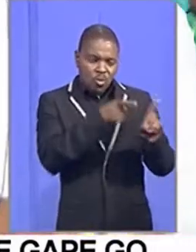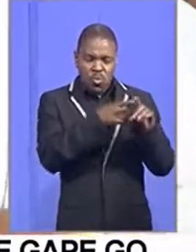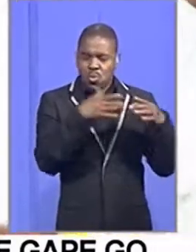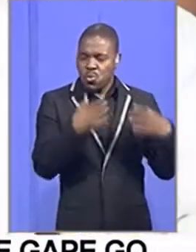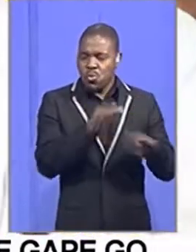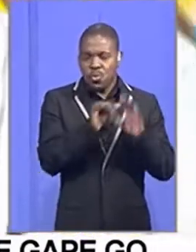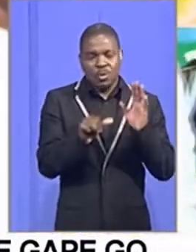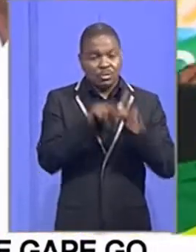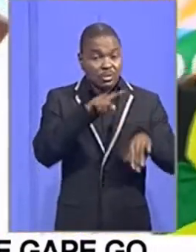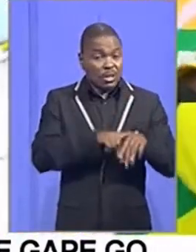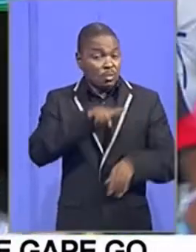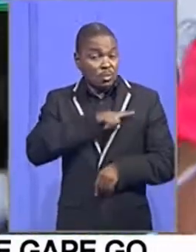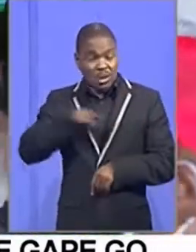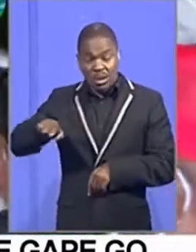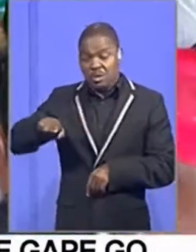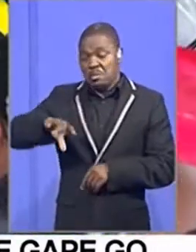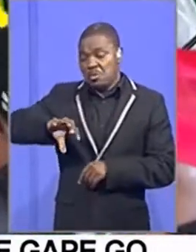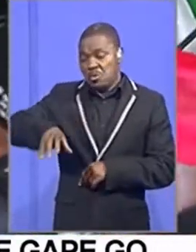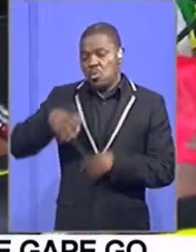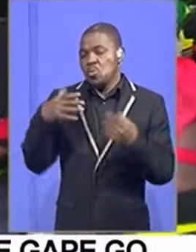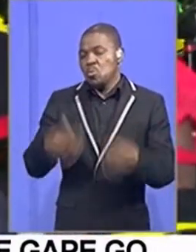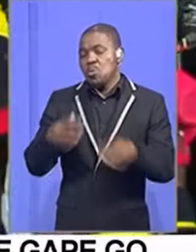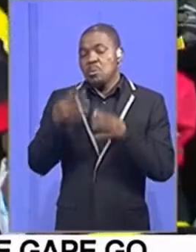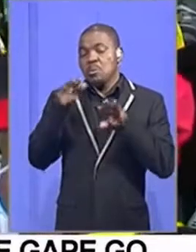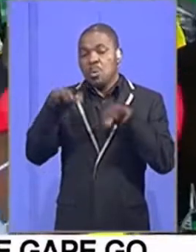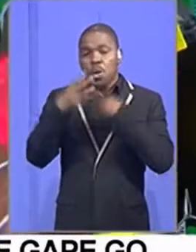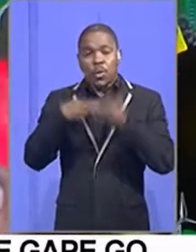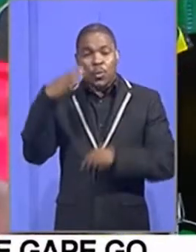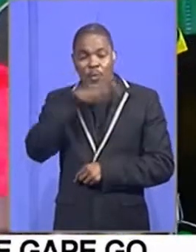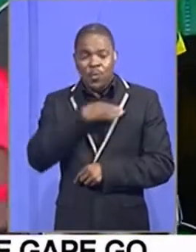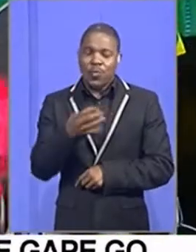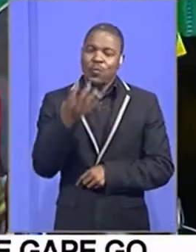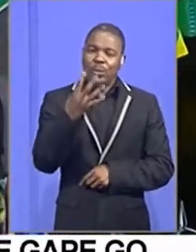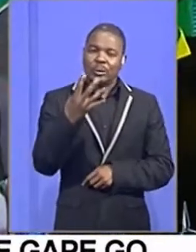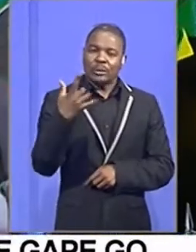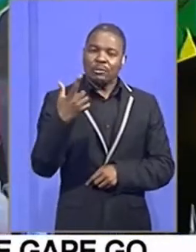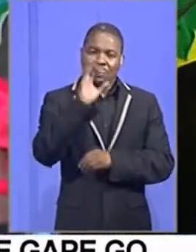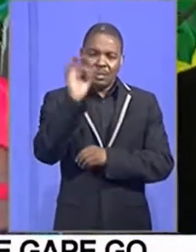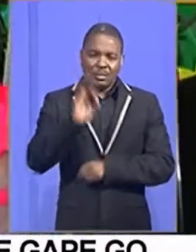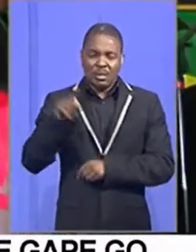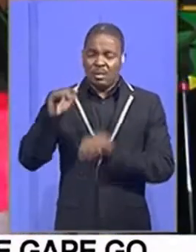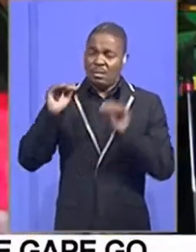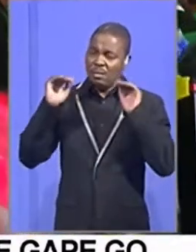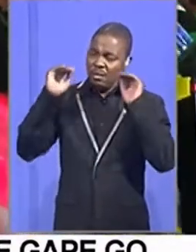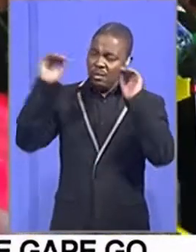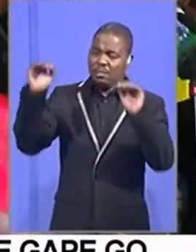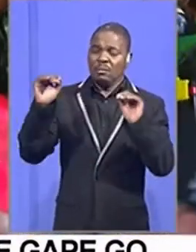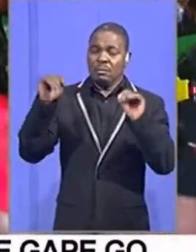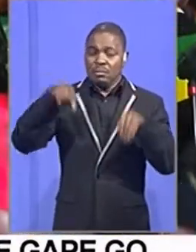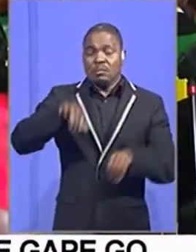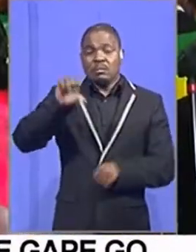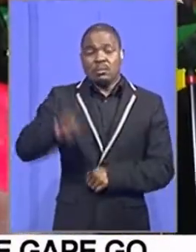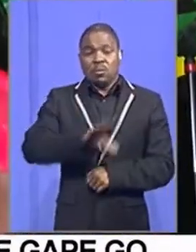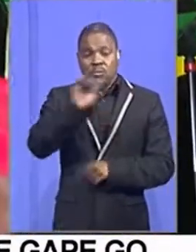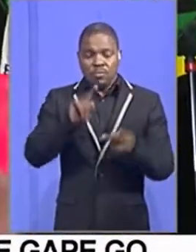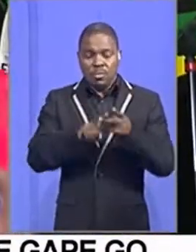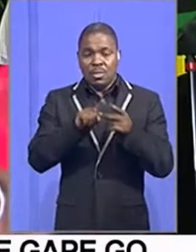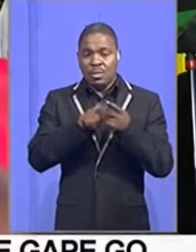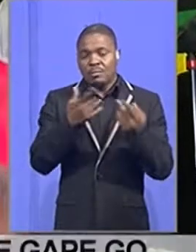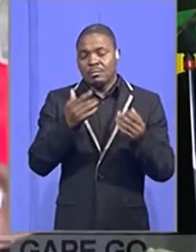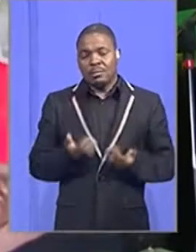botlhoka tiro kwa profenseng boleng go diperesente di le 47 e leng tse di kwa godimo mo nageng go akaretsa le tlhokego